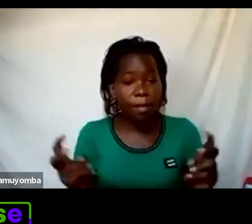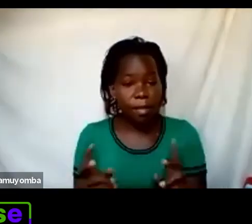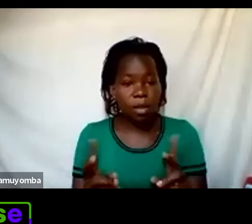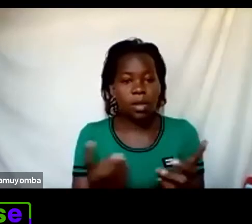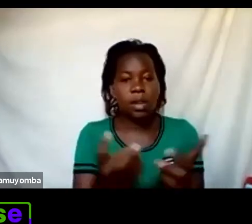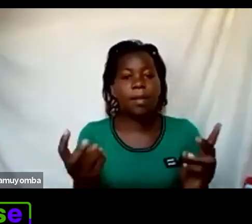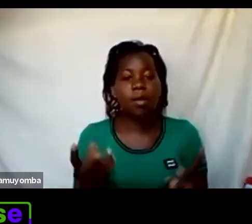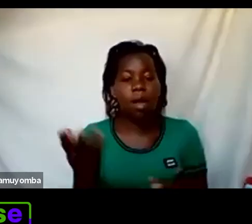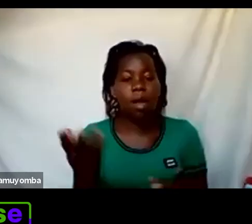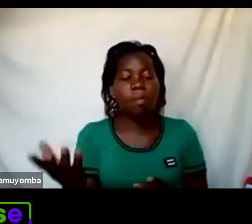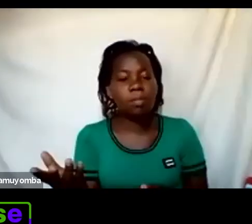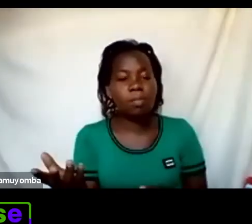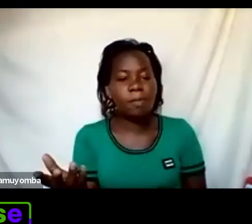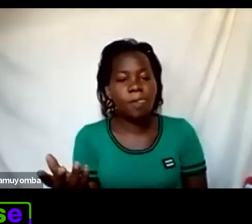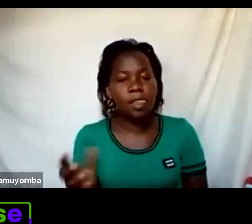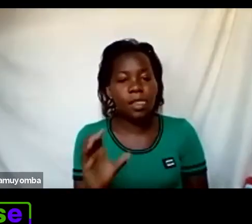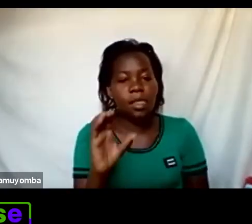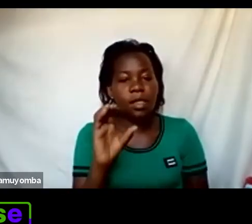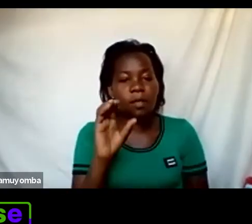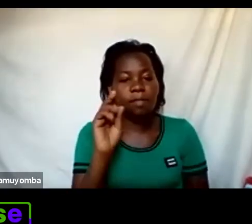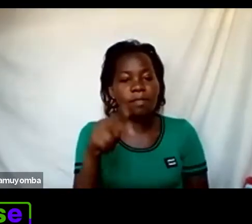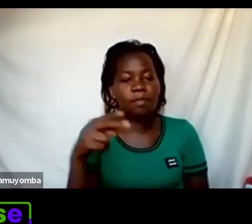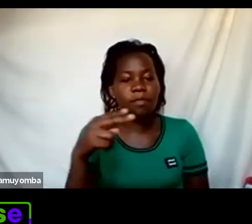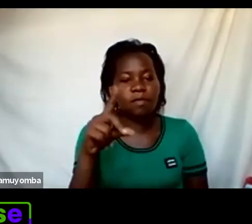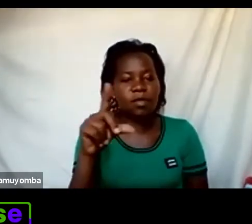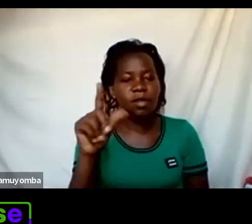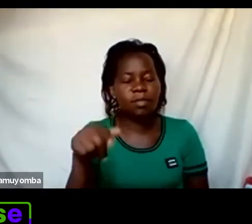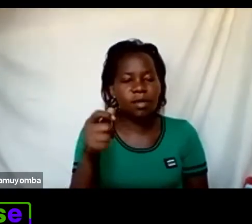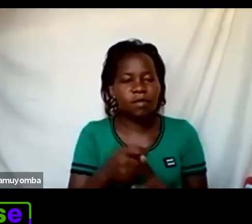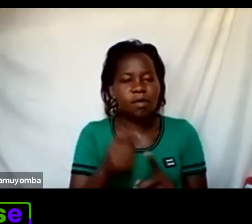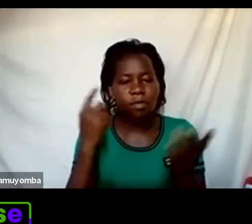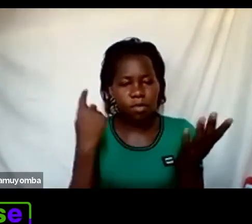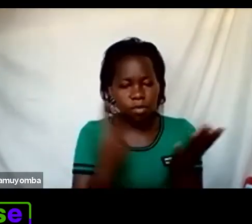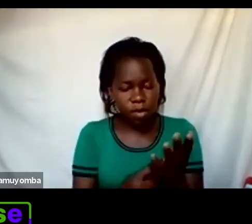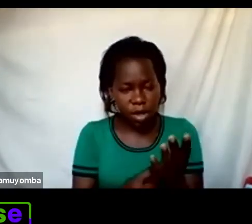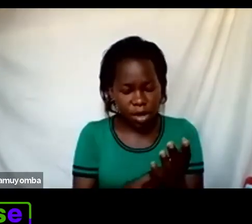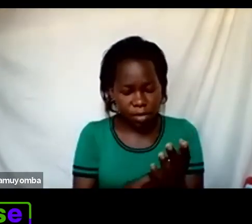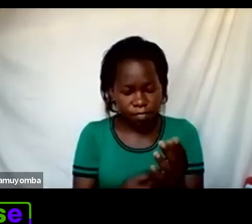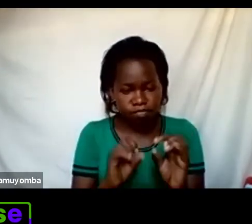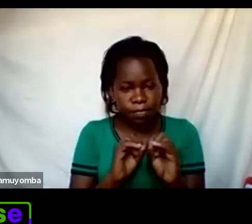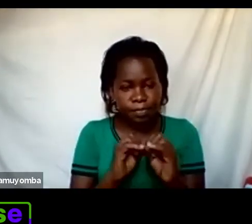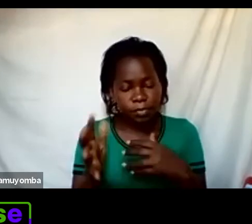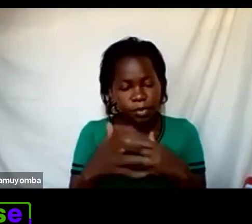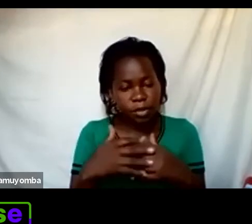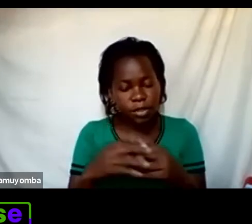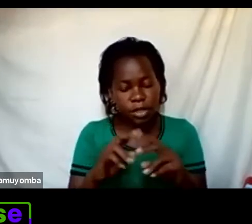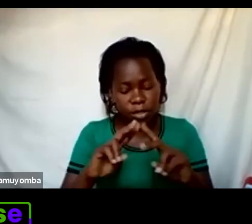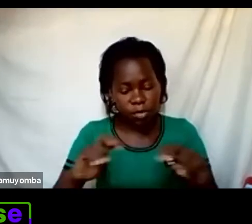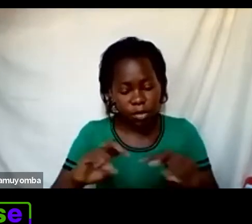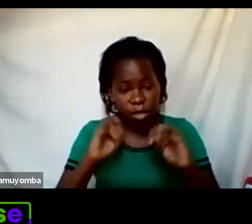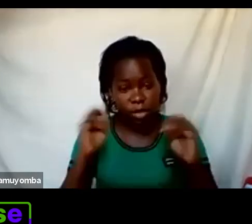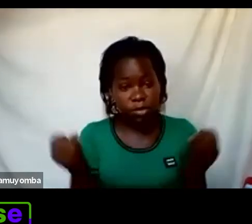Philippa Ngajuma Kobore again from Uganda Industrial Research Institute, and very many others that I'm sure would want to